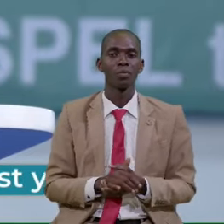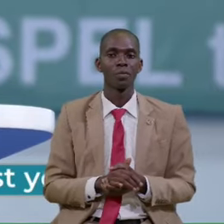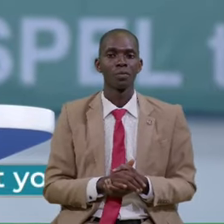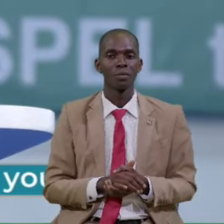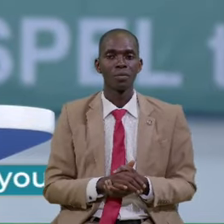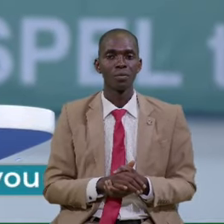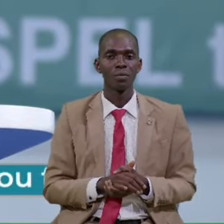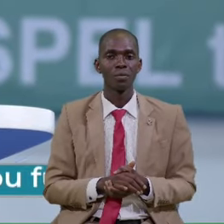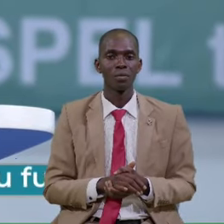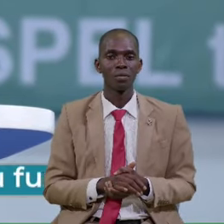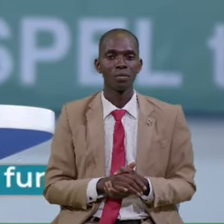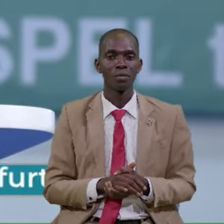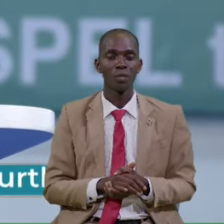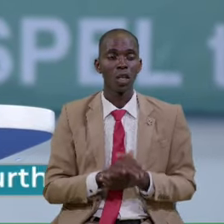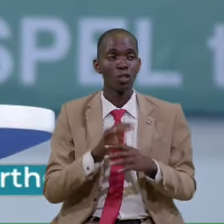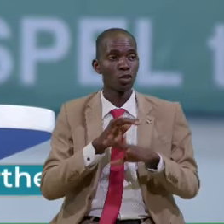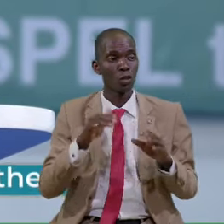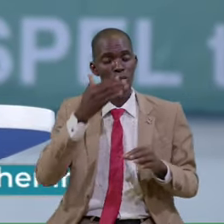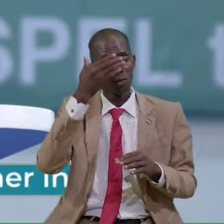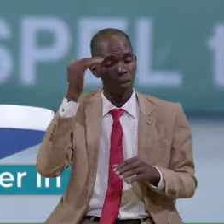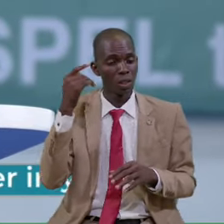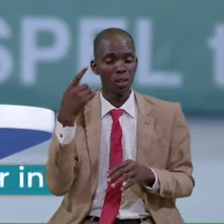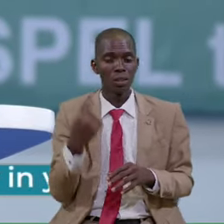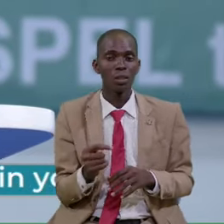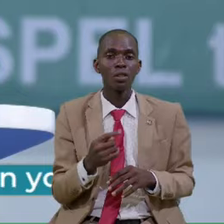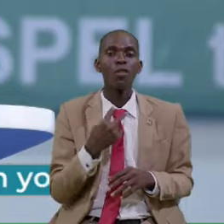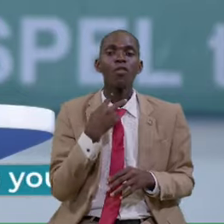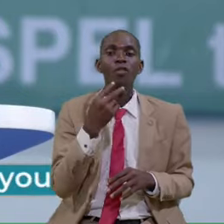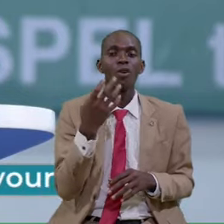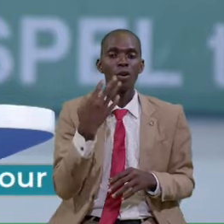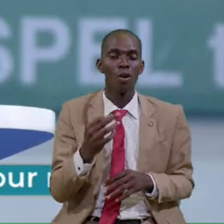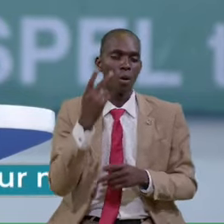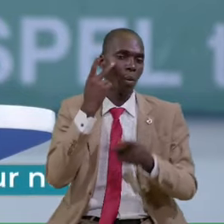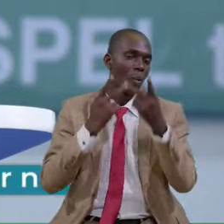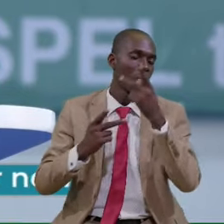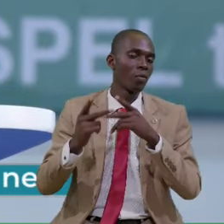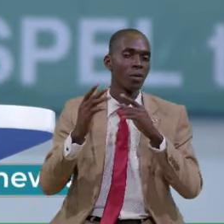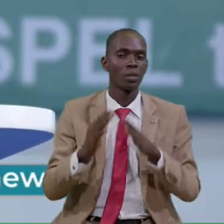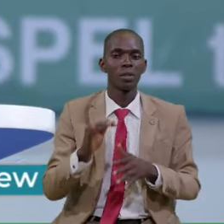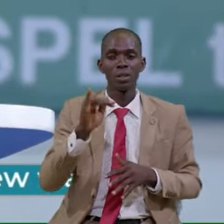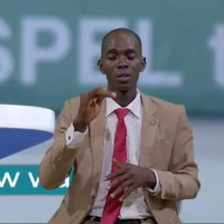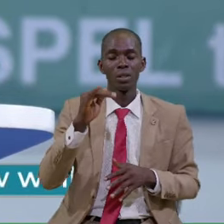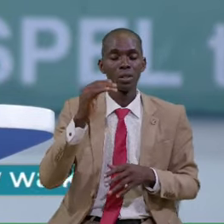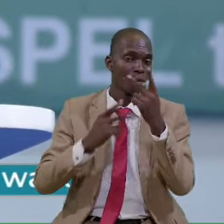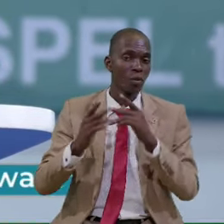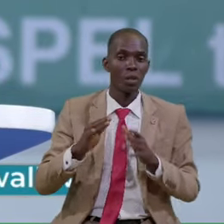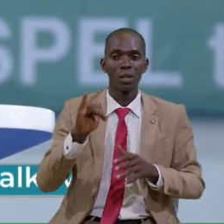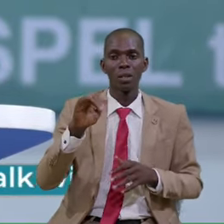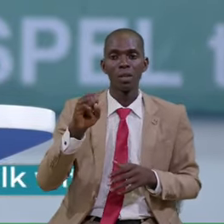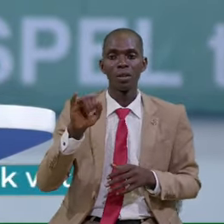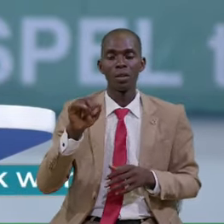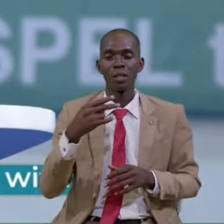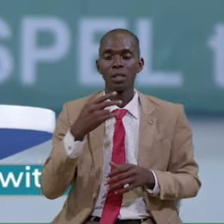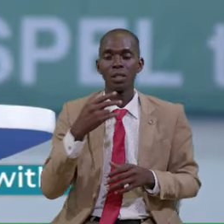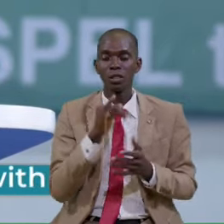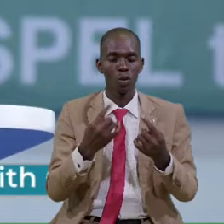you don't forget the voice of prophet Isaiah and says come now and let us rason together see the